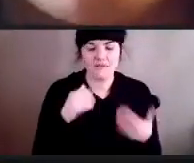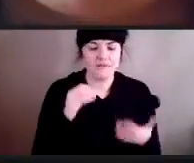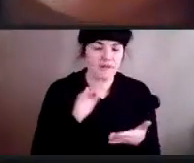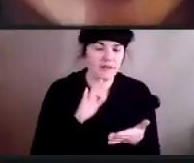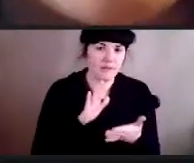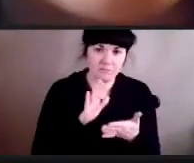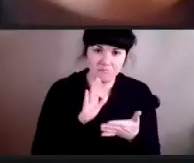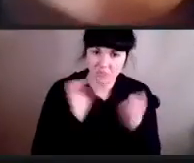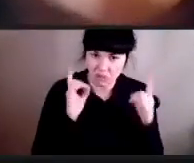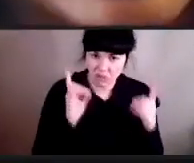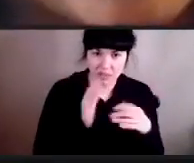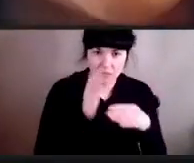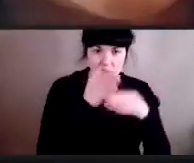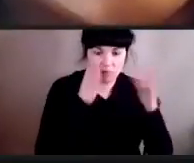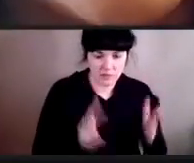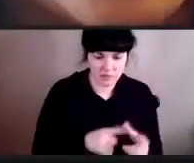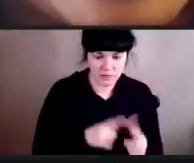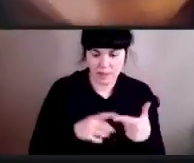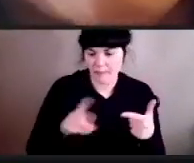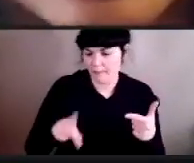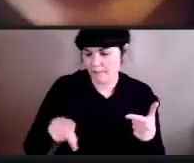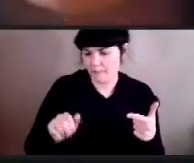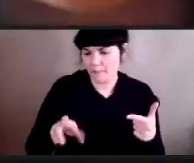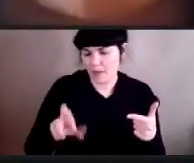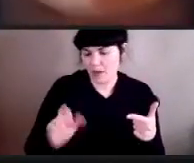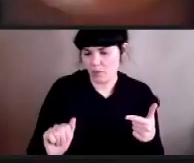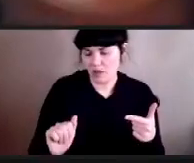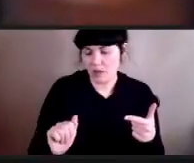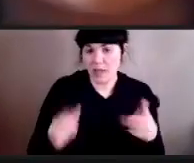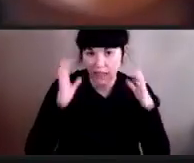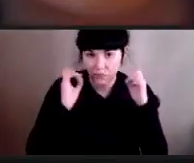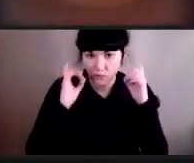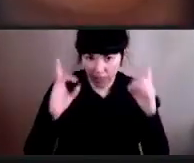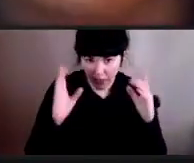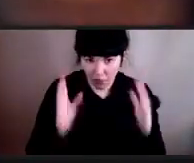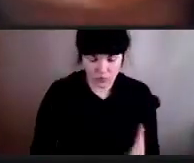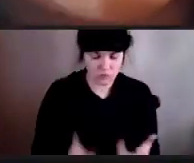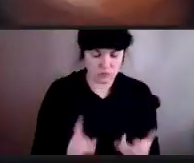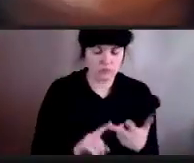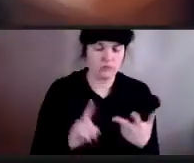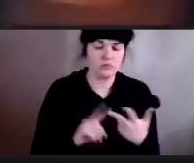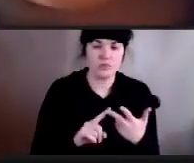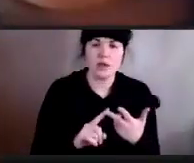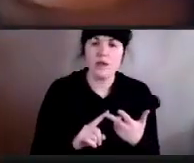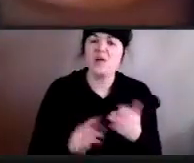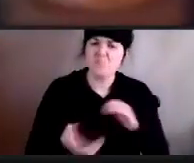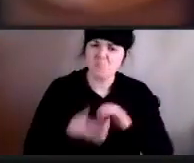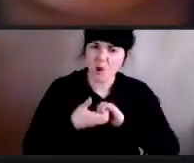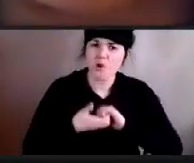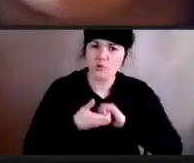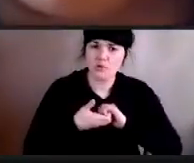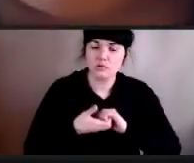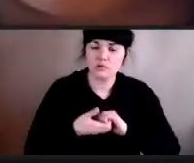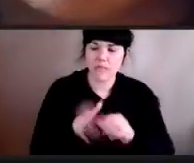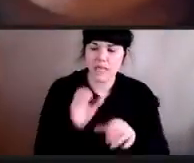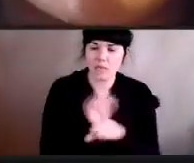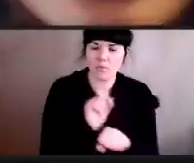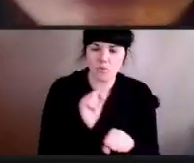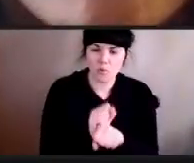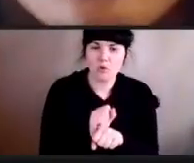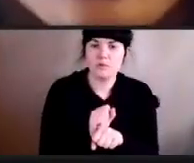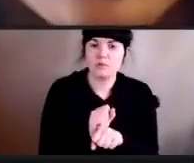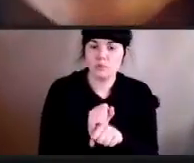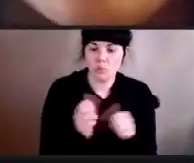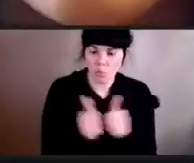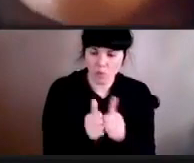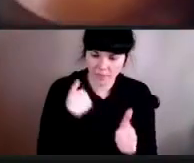have partners that work with us as well that also have worked in the virtual space. So they work in terms of